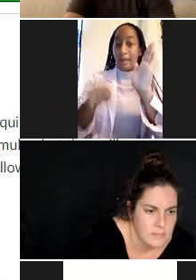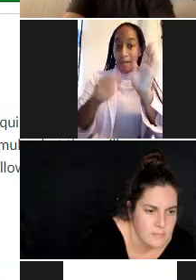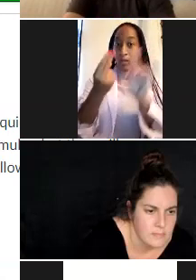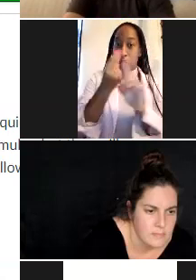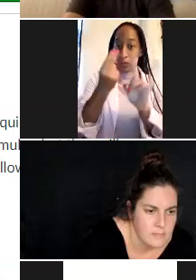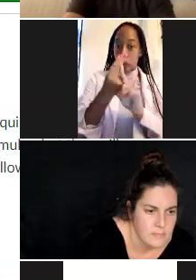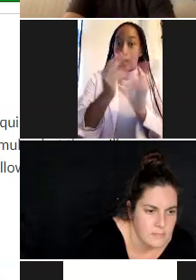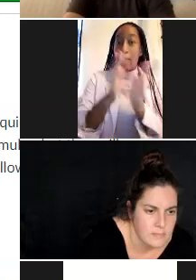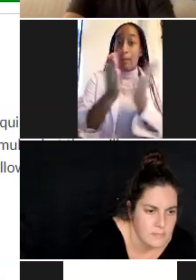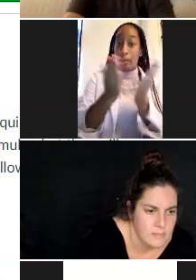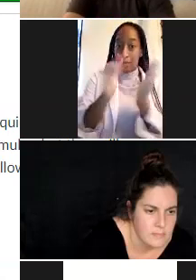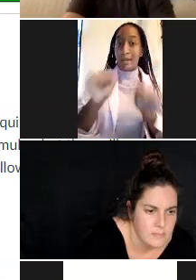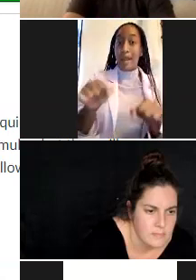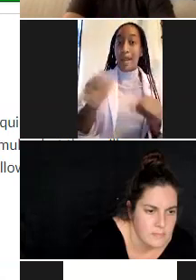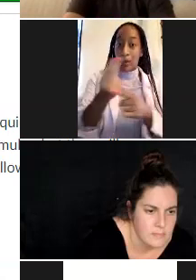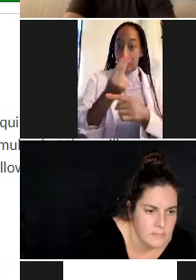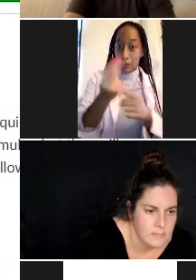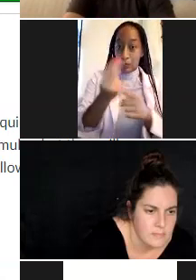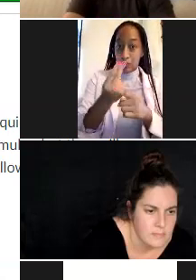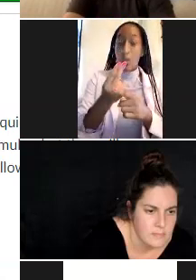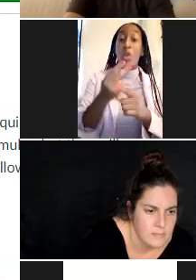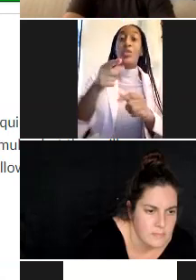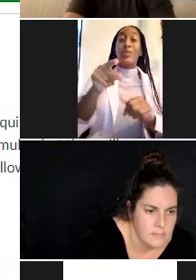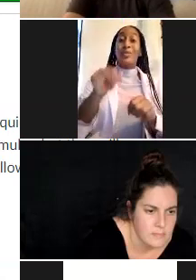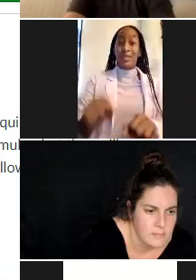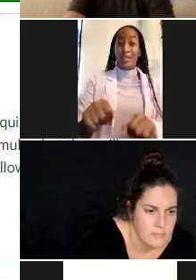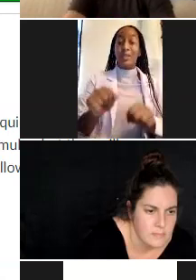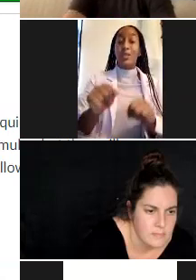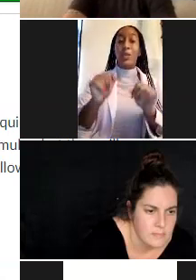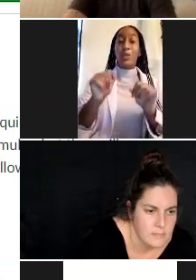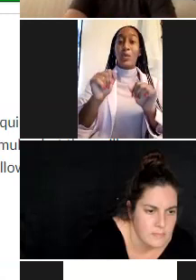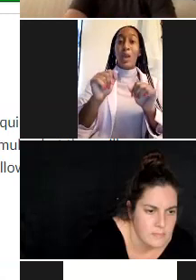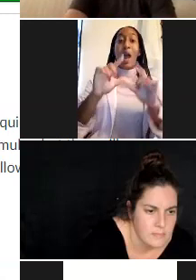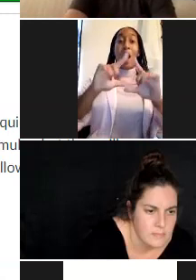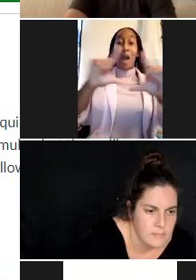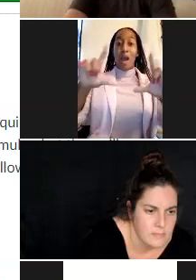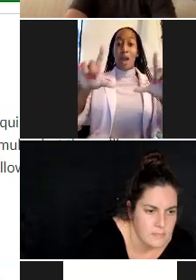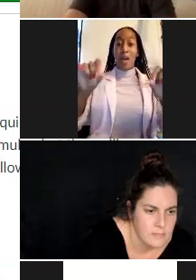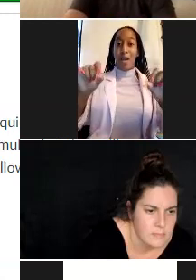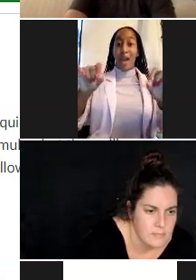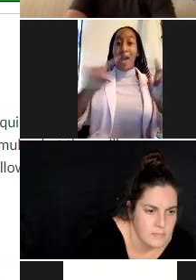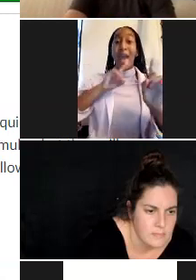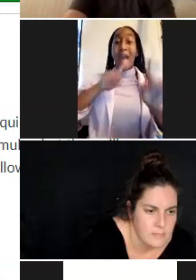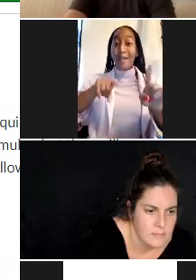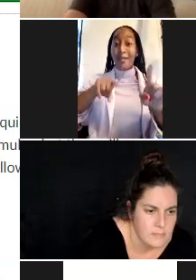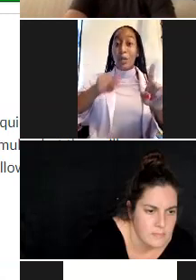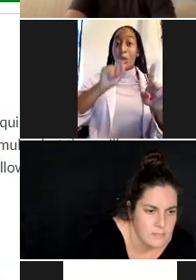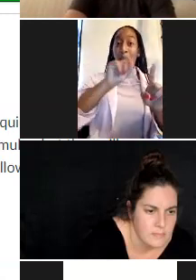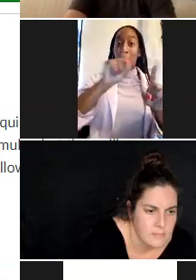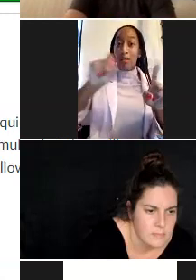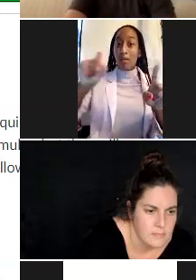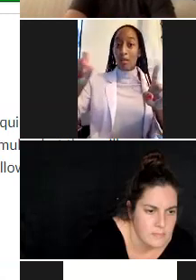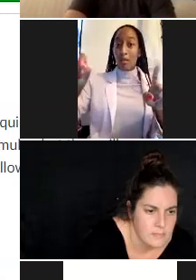provided, and you have to show your work to get credit. If you don't show your work, you will not be given